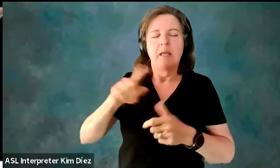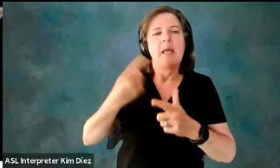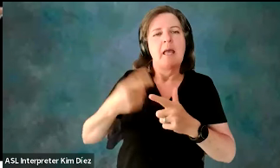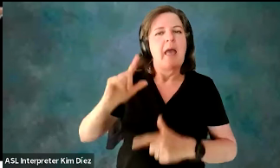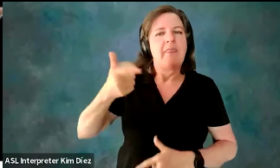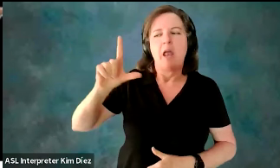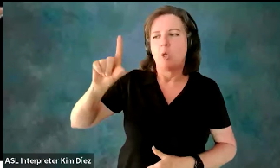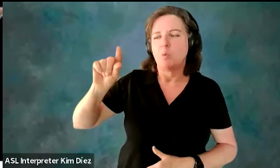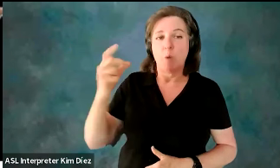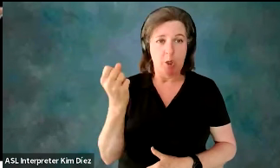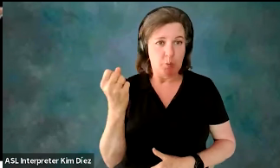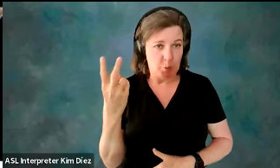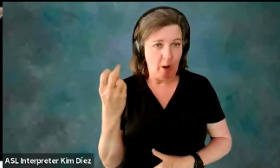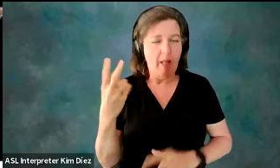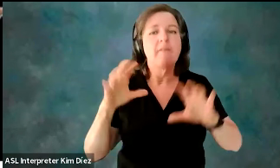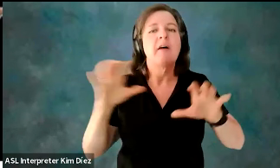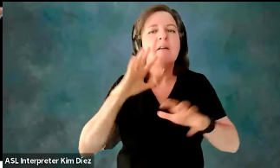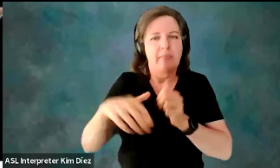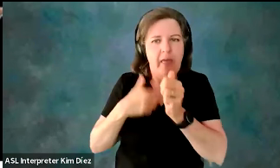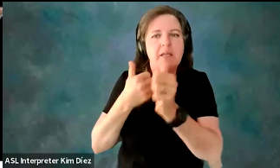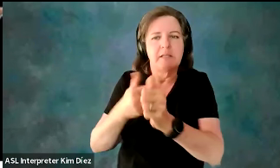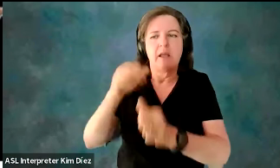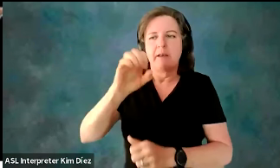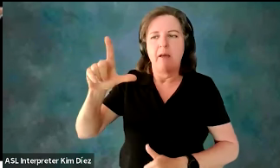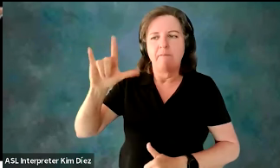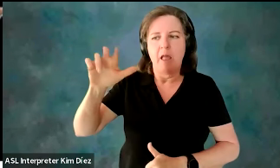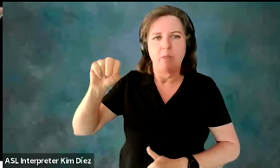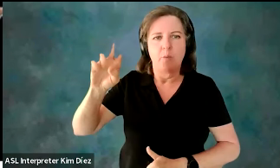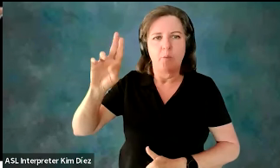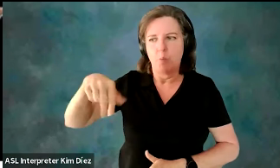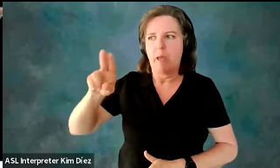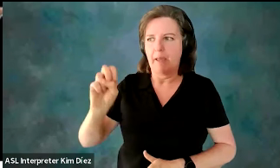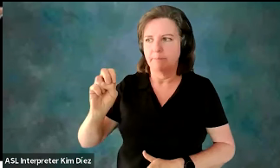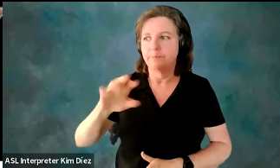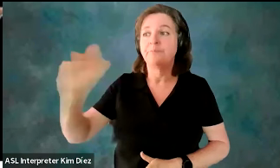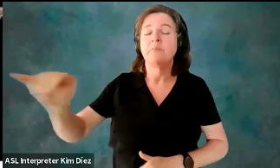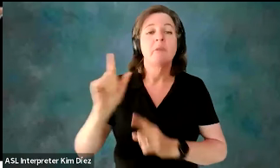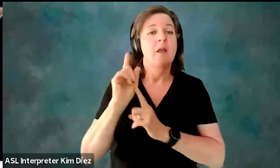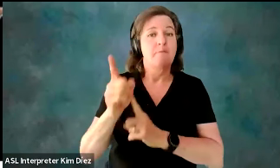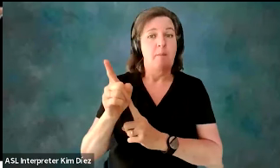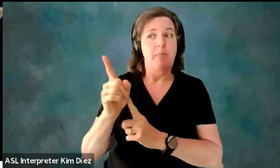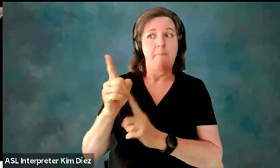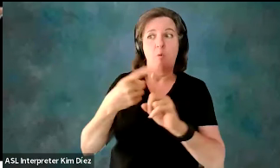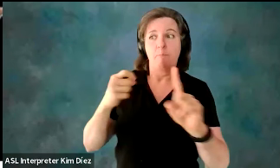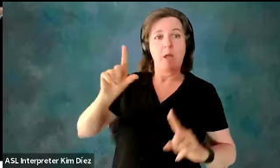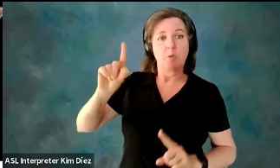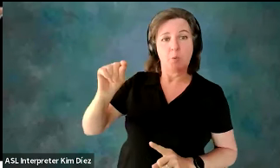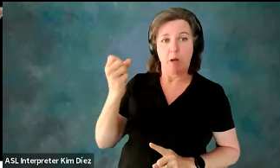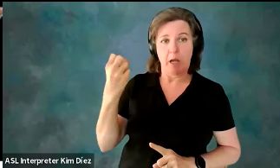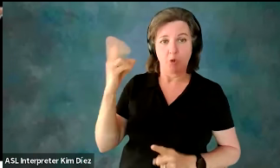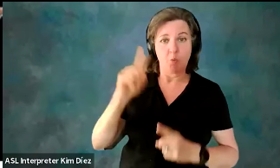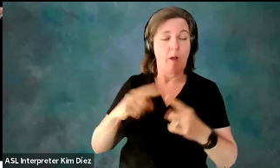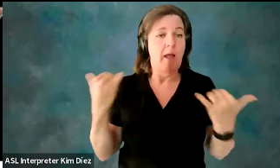in 2012, we also updated the soil survey of El Yunque. And from then on, we continue